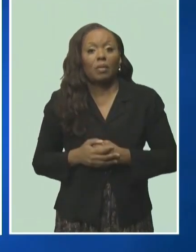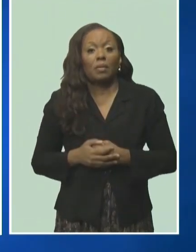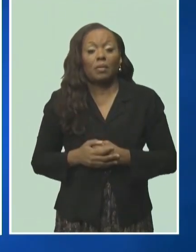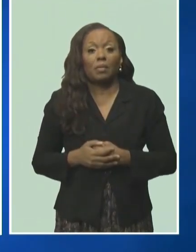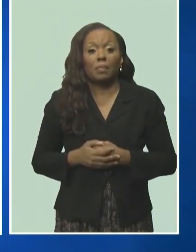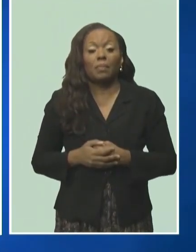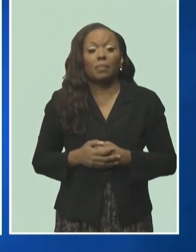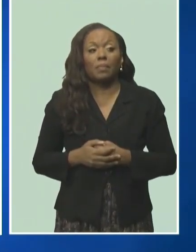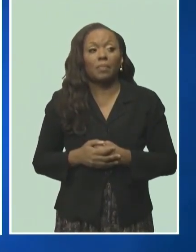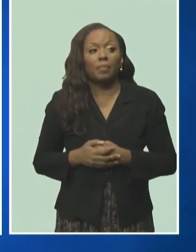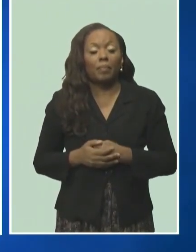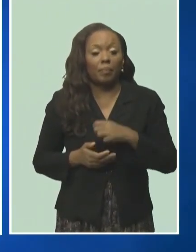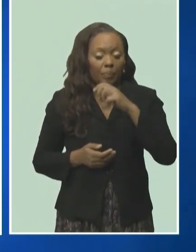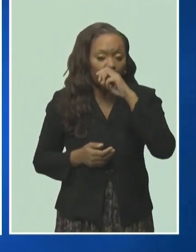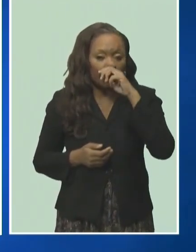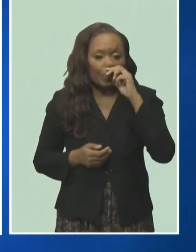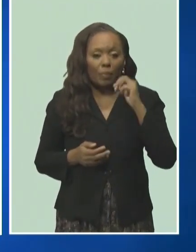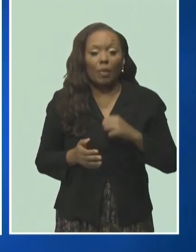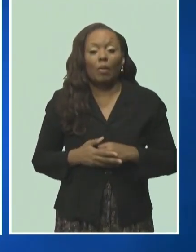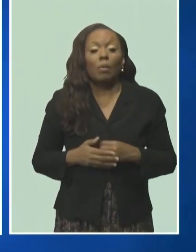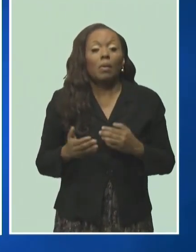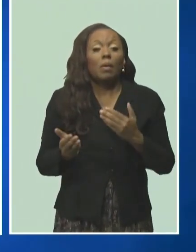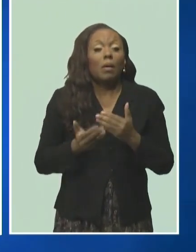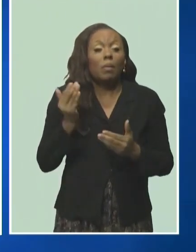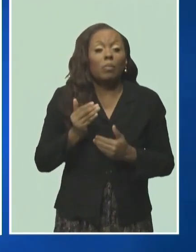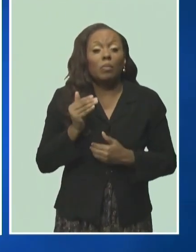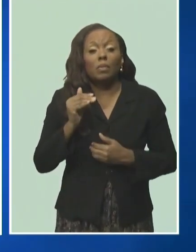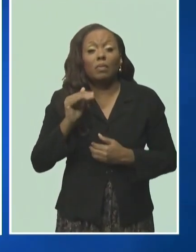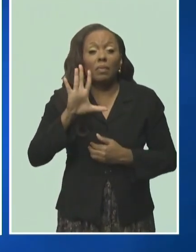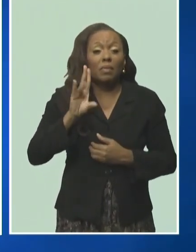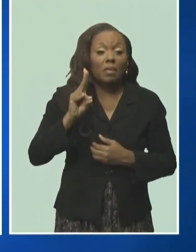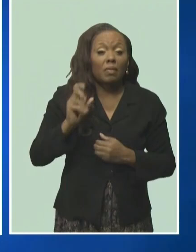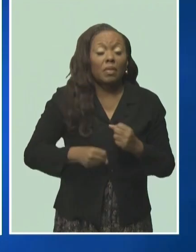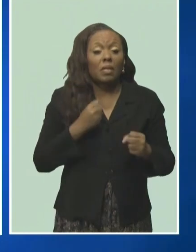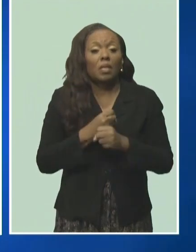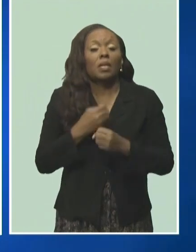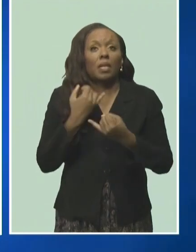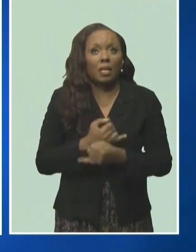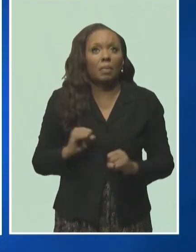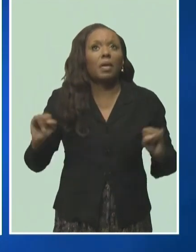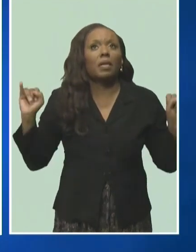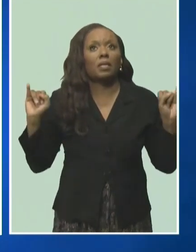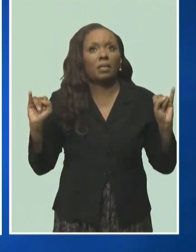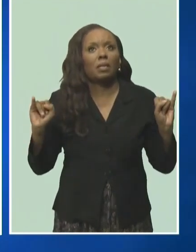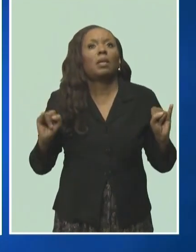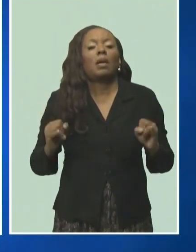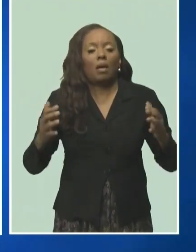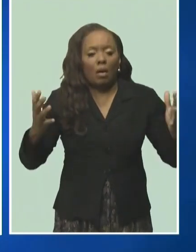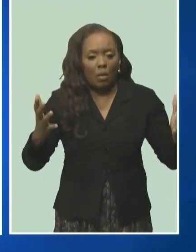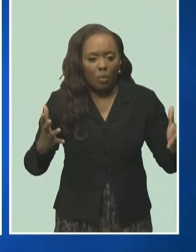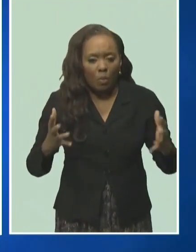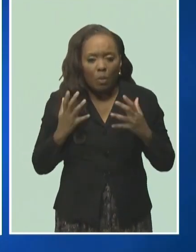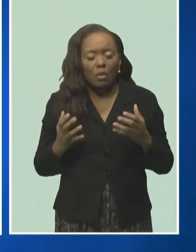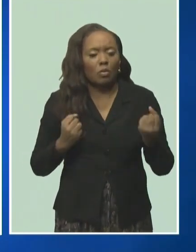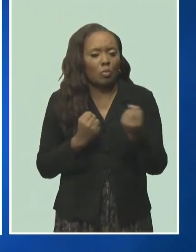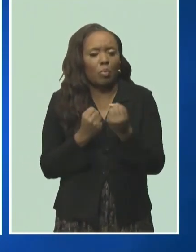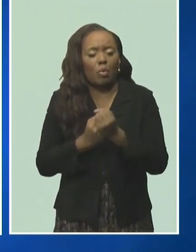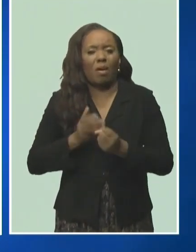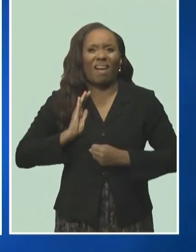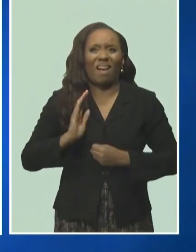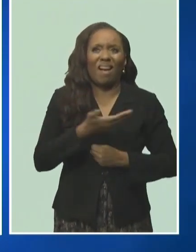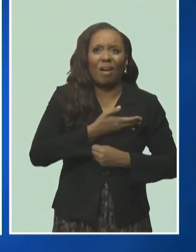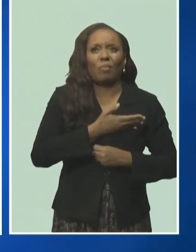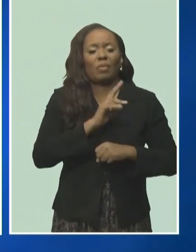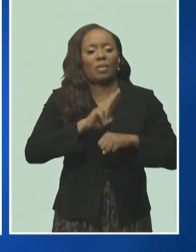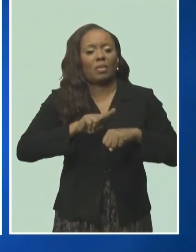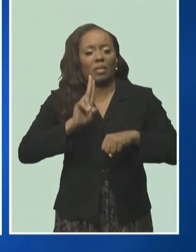pledge than on the eve of our 57th anniversary of independence. This is our nation, and this is what